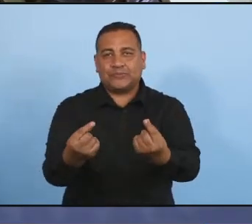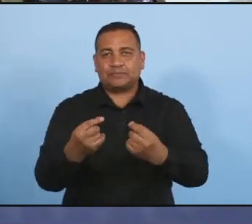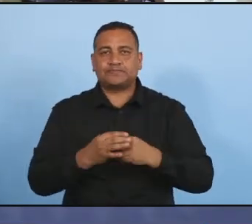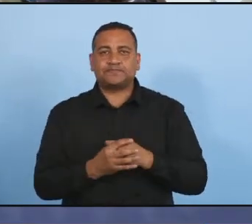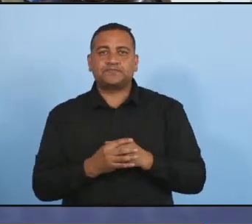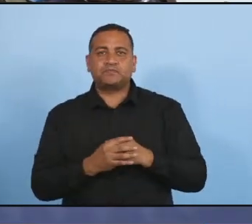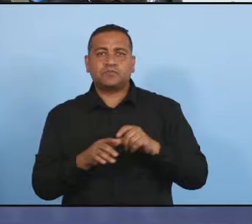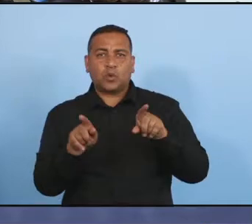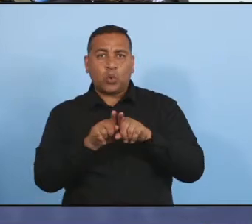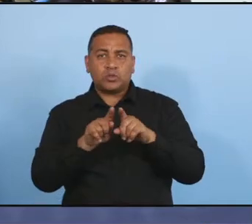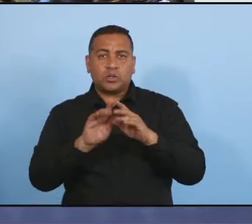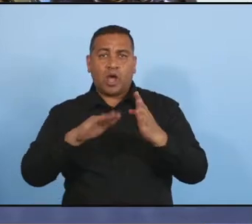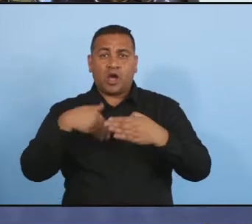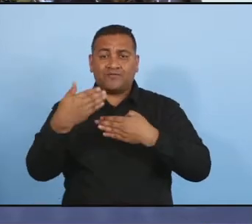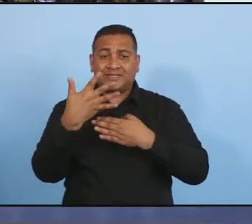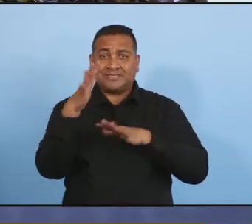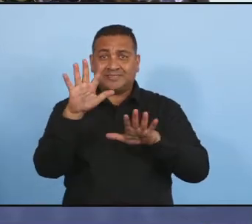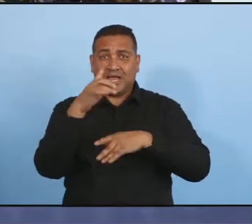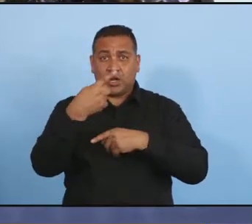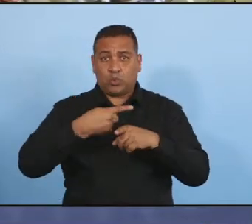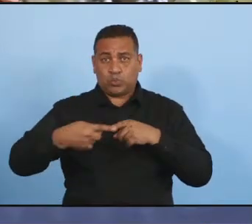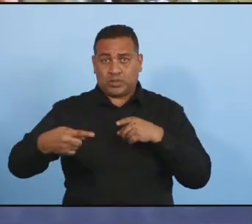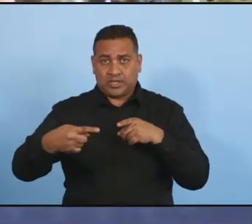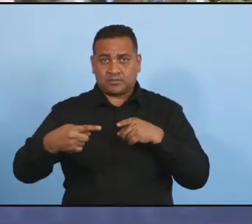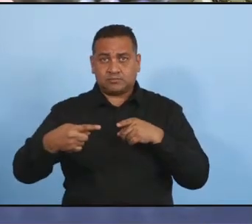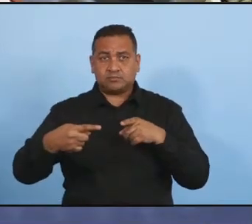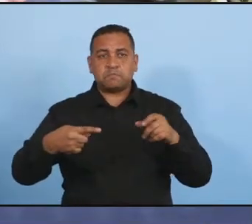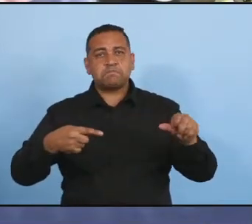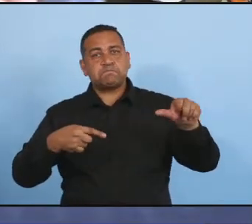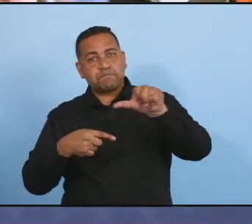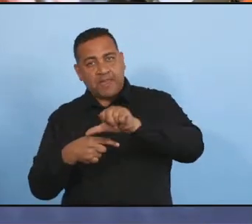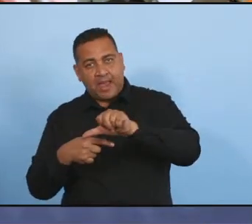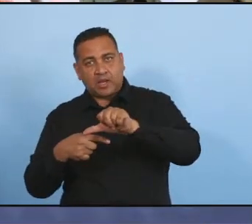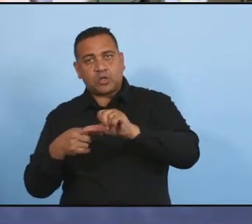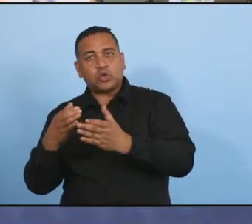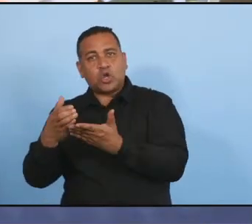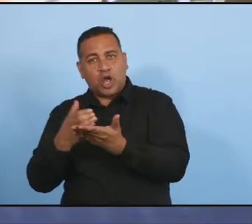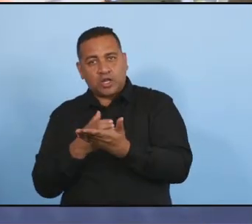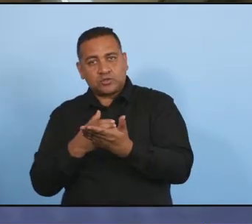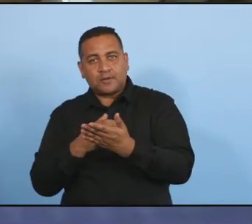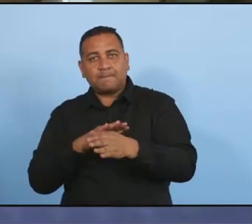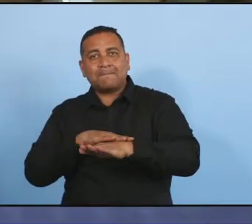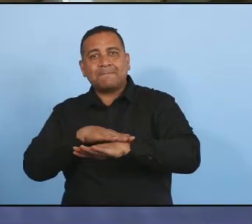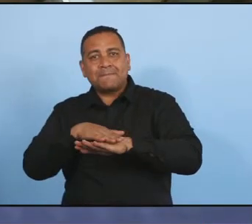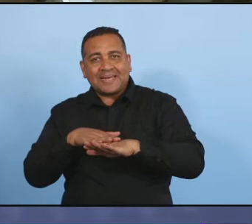10 weeks, he's arriving back to the college with the basic experience from work